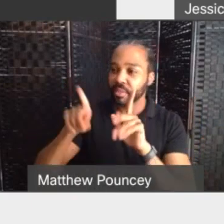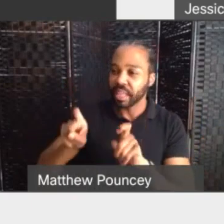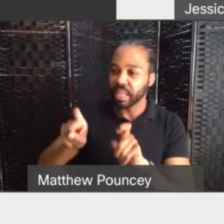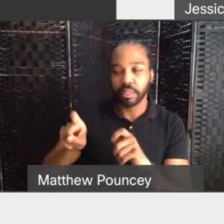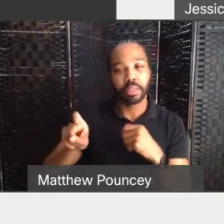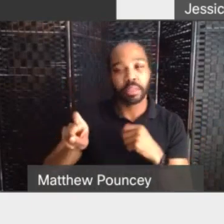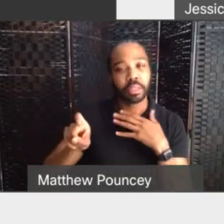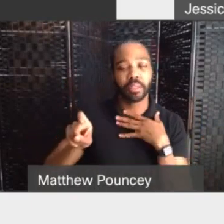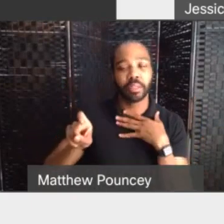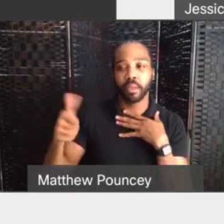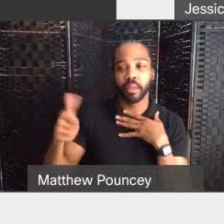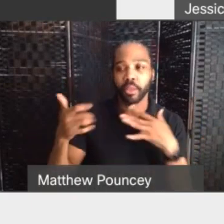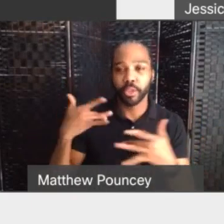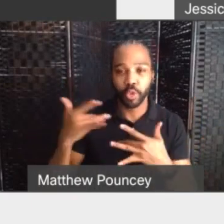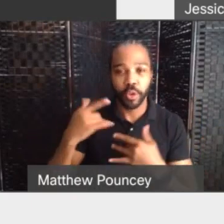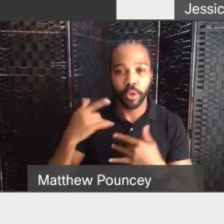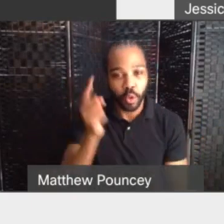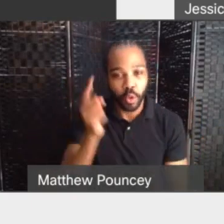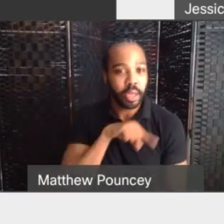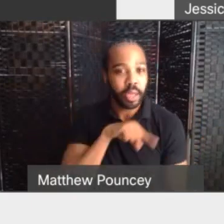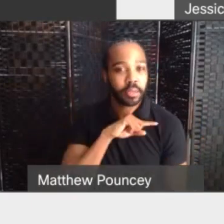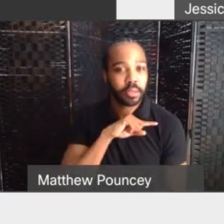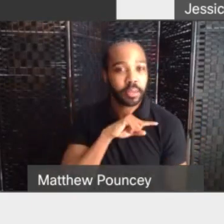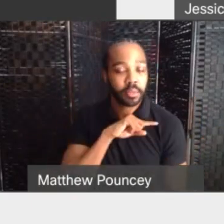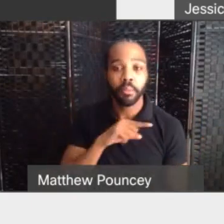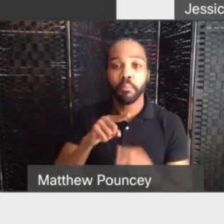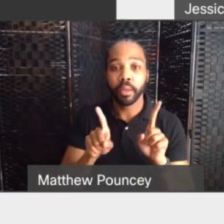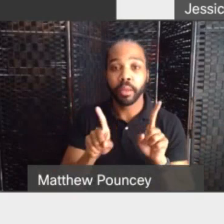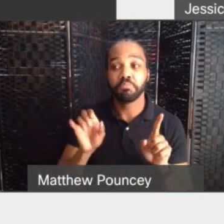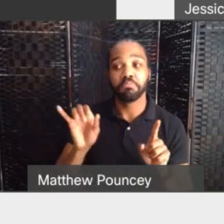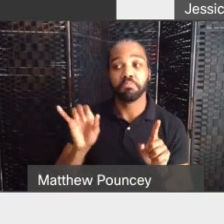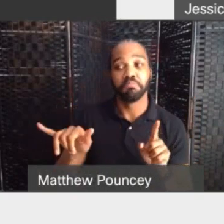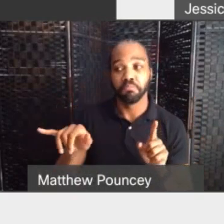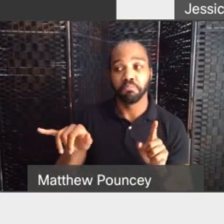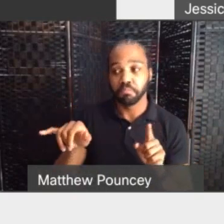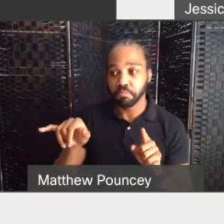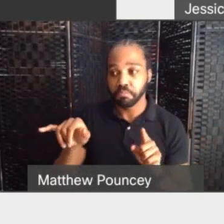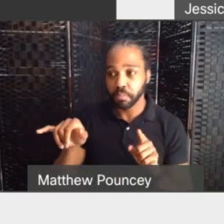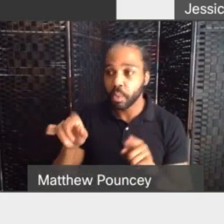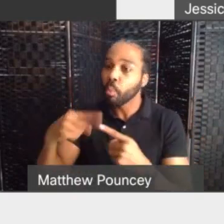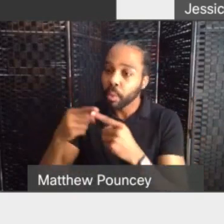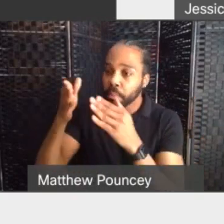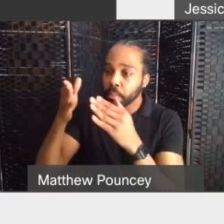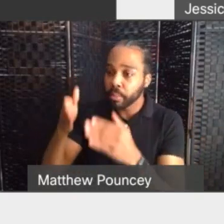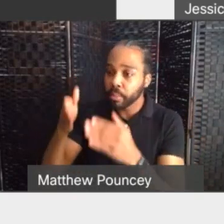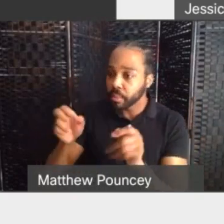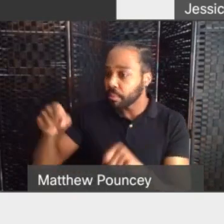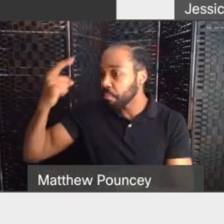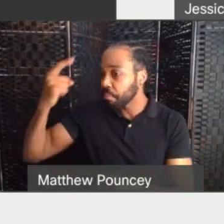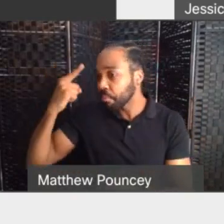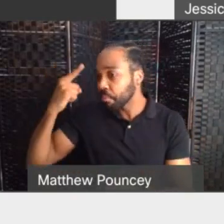another concern for us. But in terms of the guidance about when a person is considered to be no